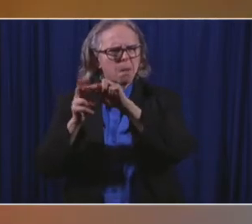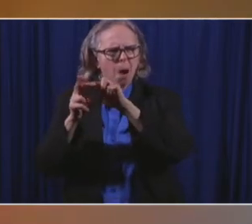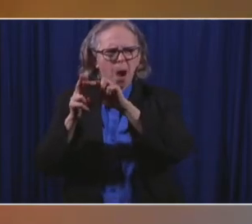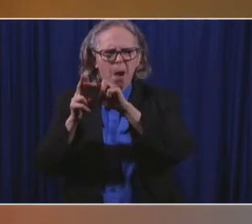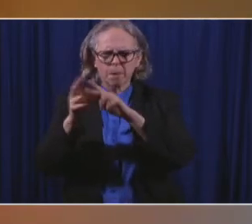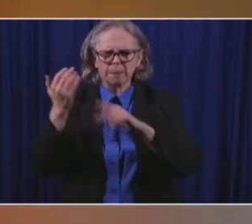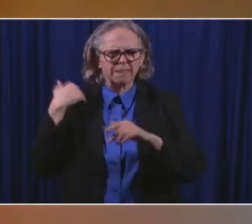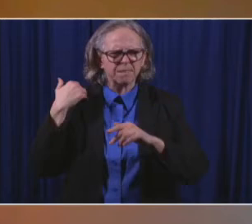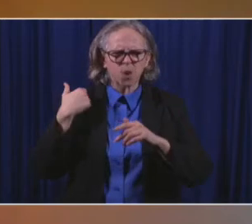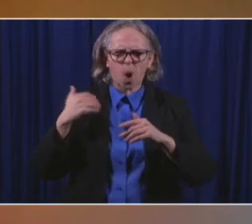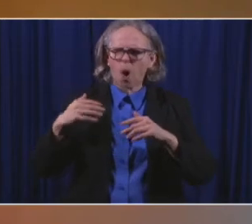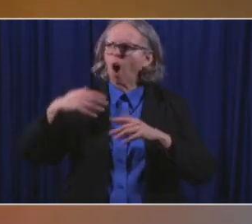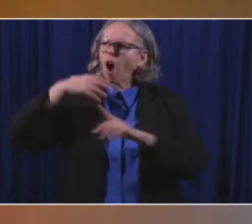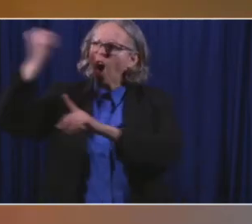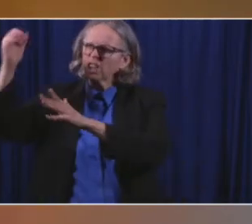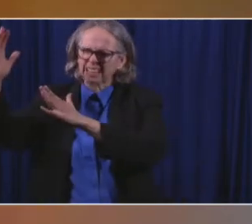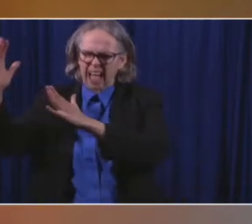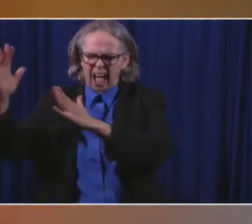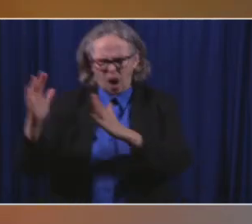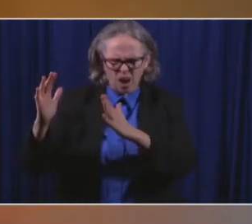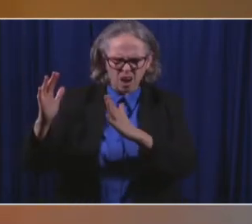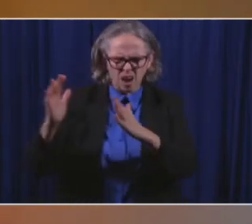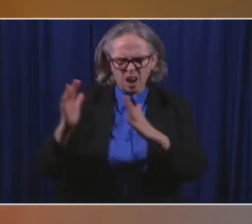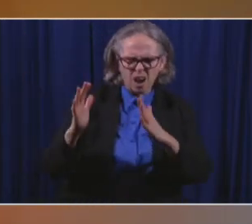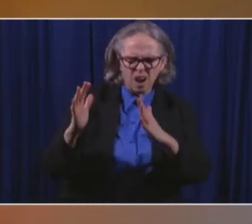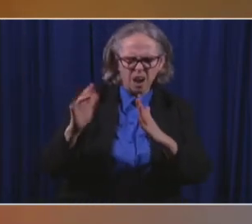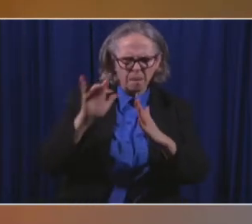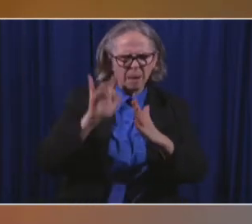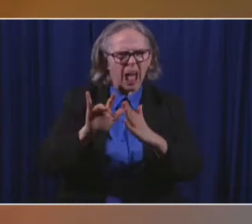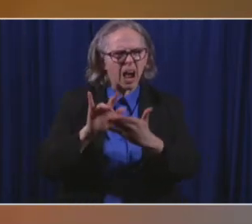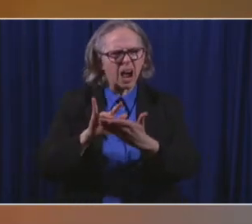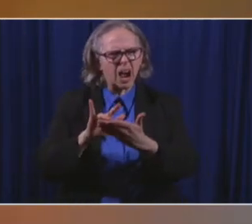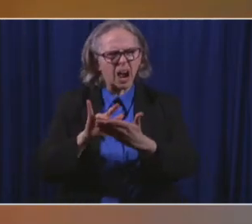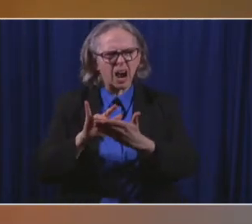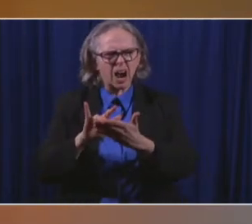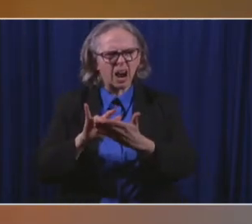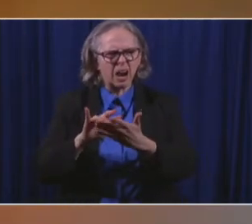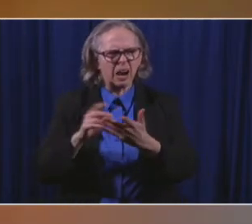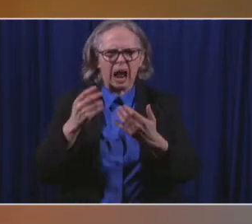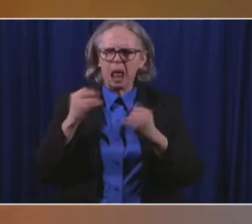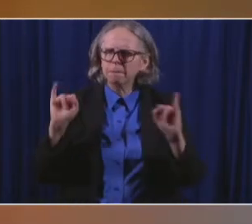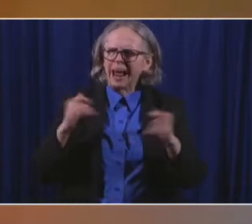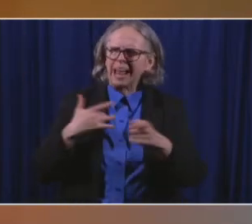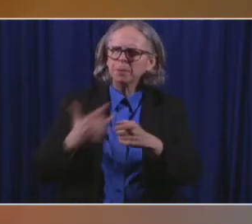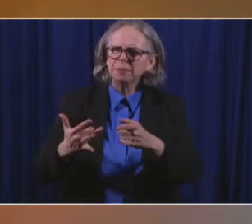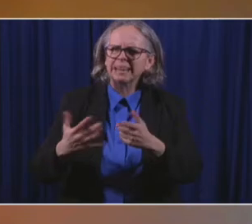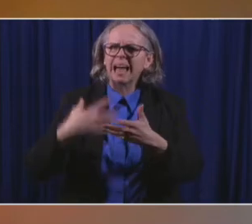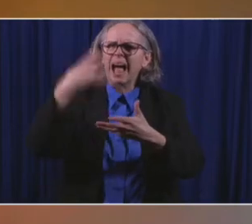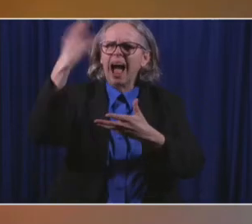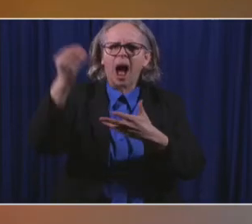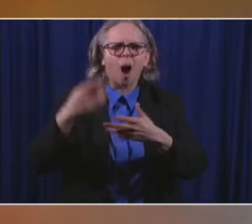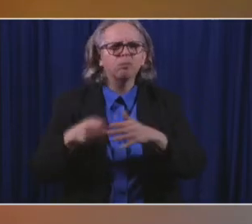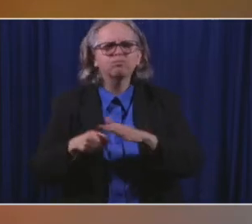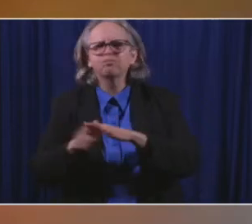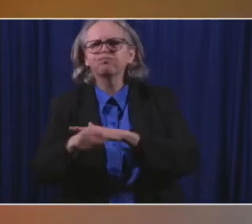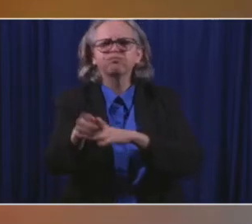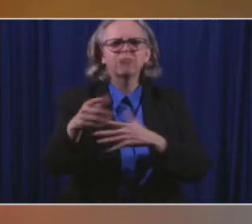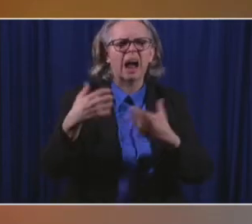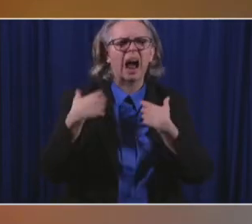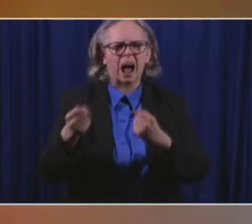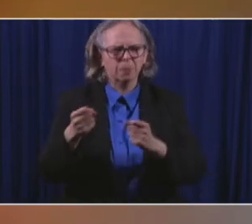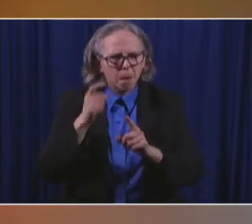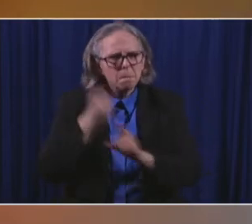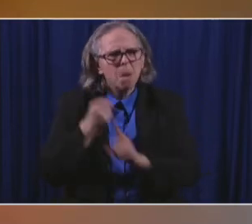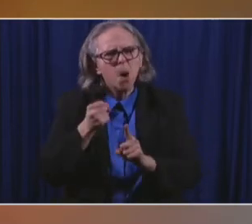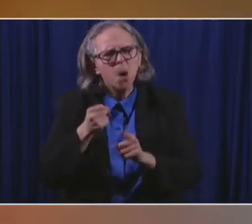seeing the people who are more dependent, and now we're seeing those that are seemingly usually healthy, it adds to that fear that